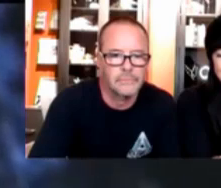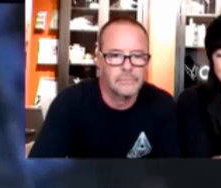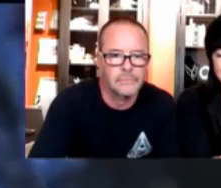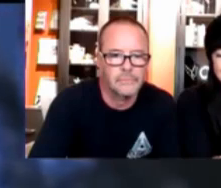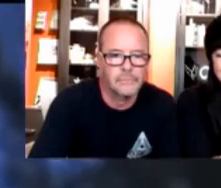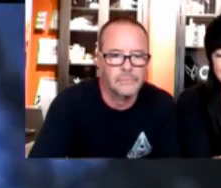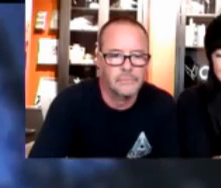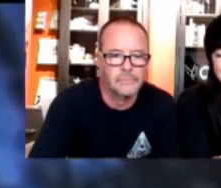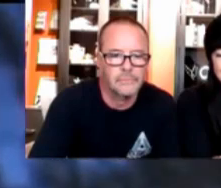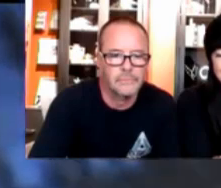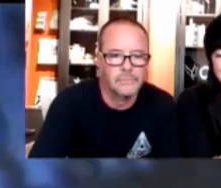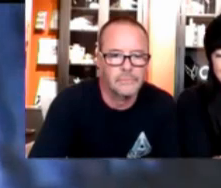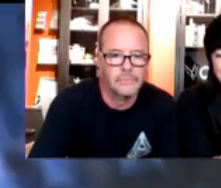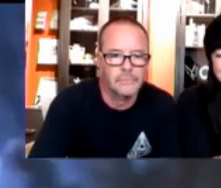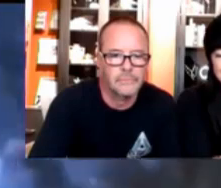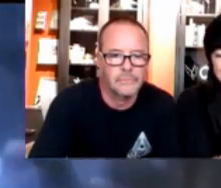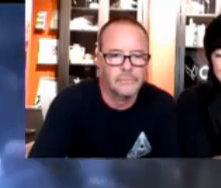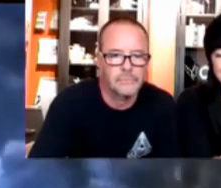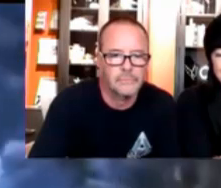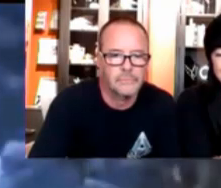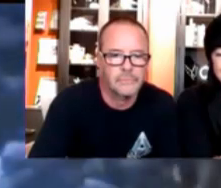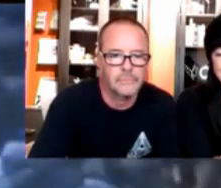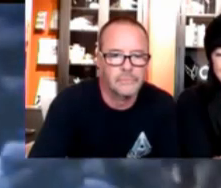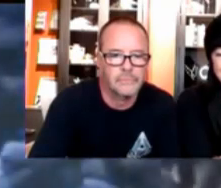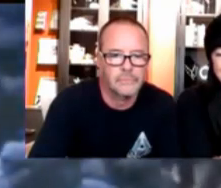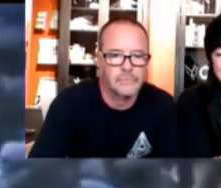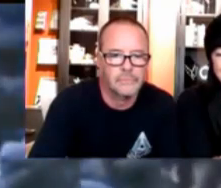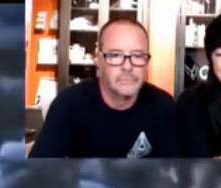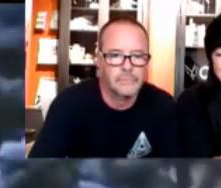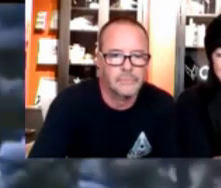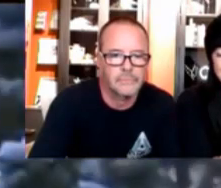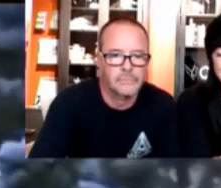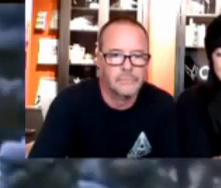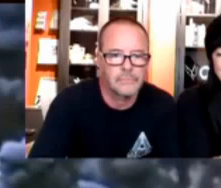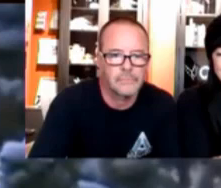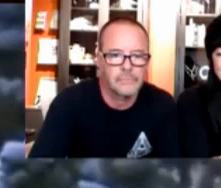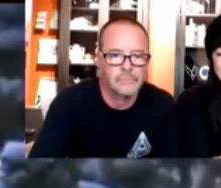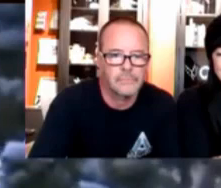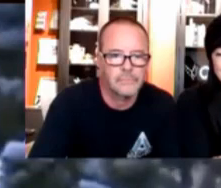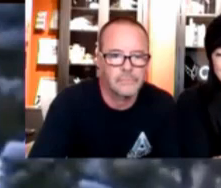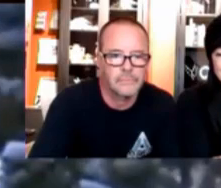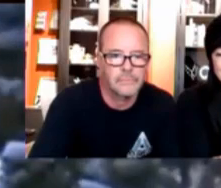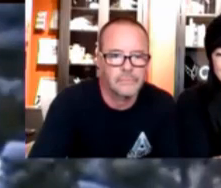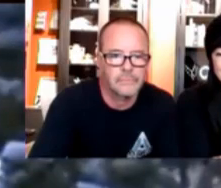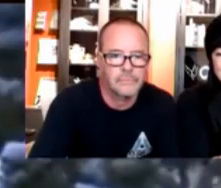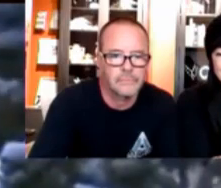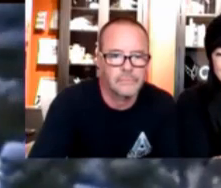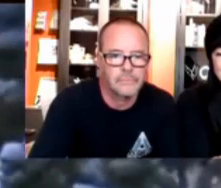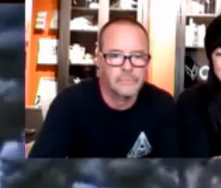One of the most exciting scientific findings of the past half-century has been the discovery of widespread